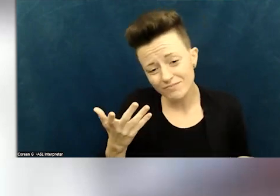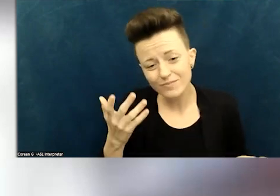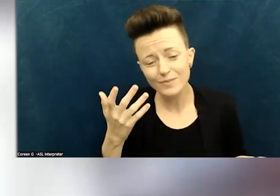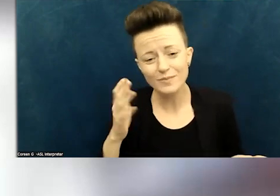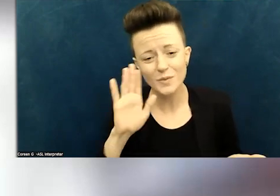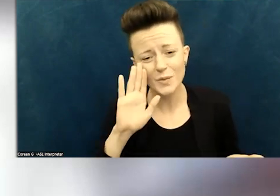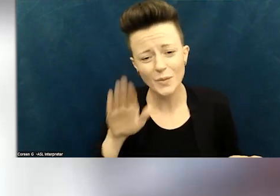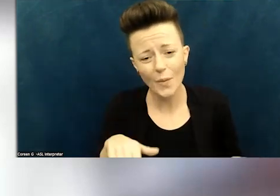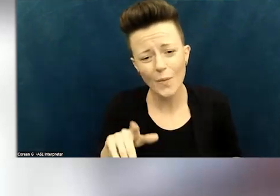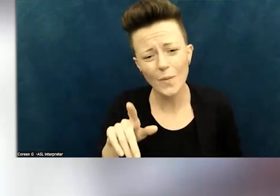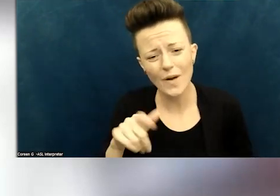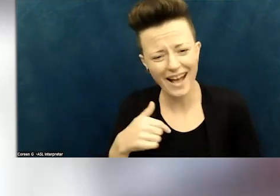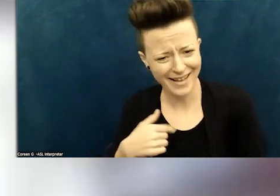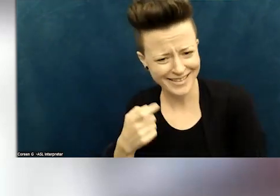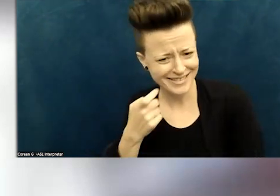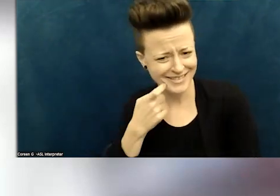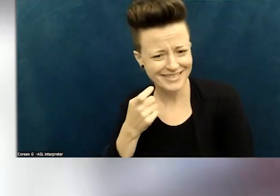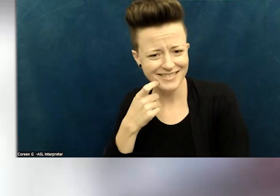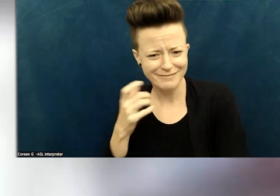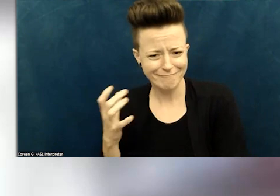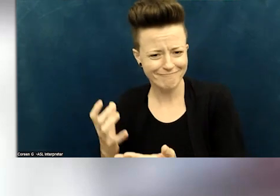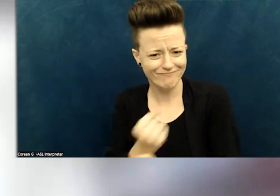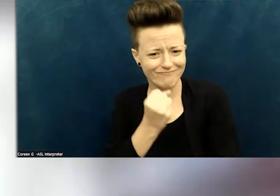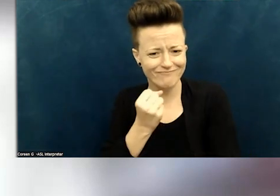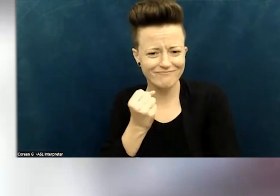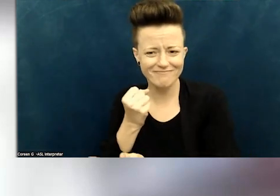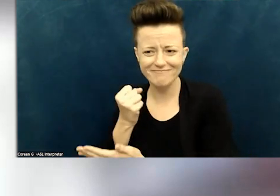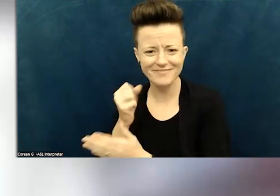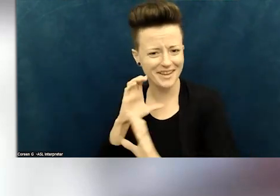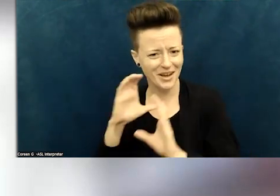I've just been in conversation with different